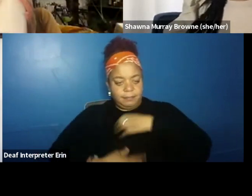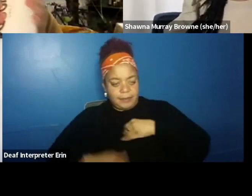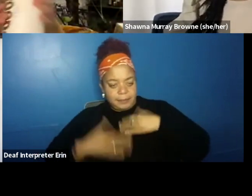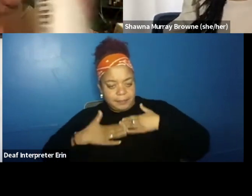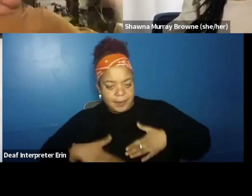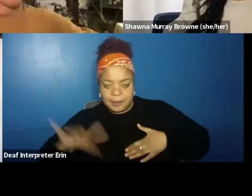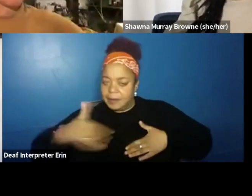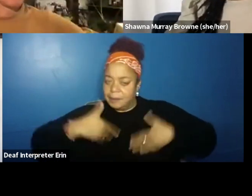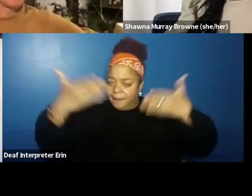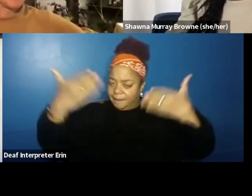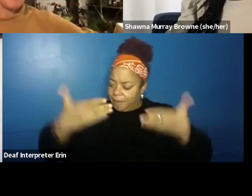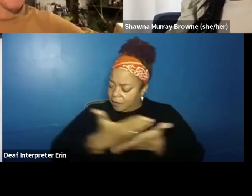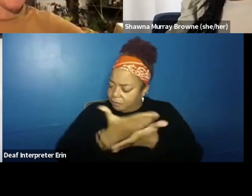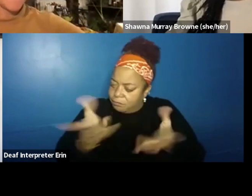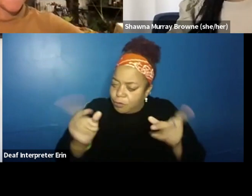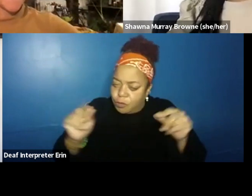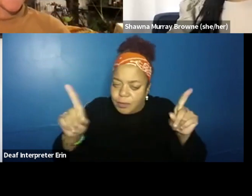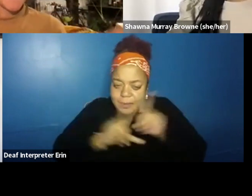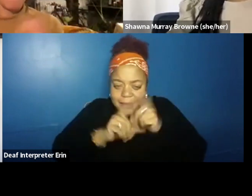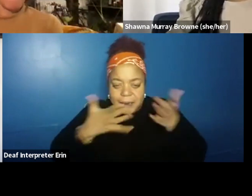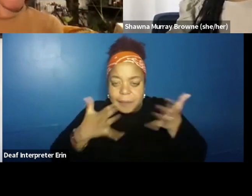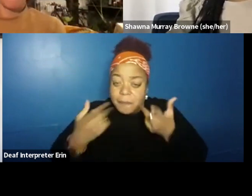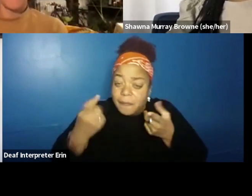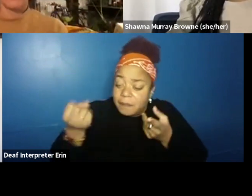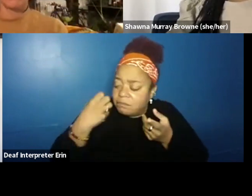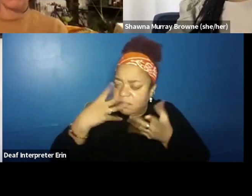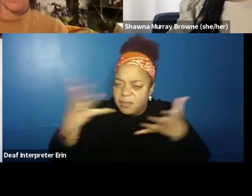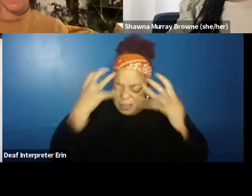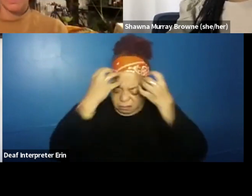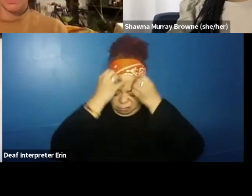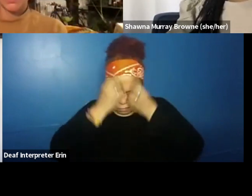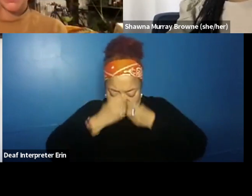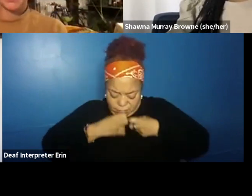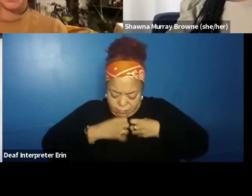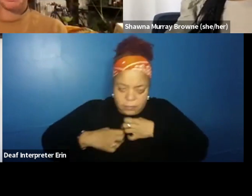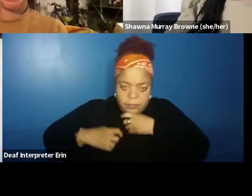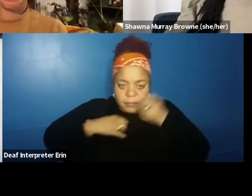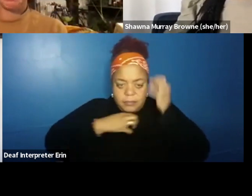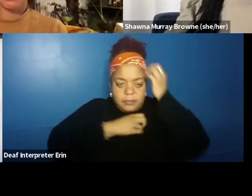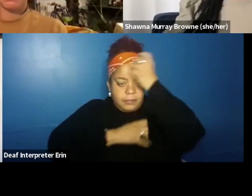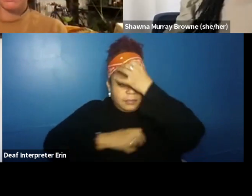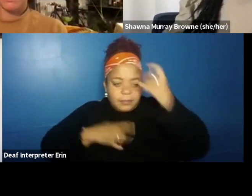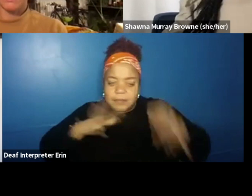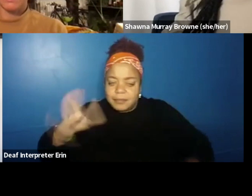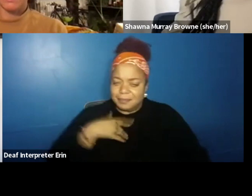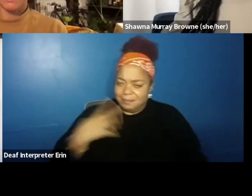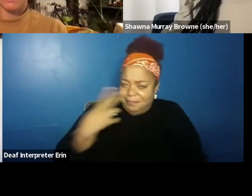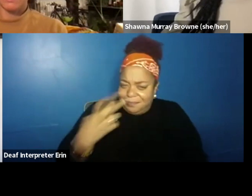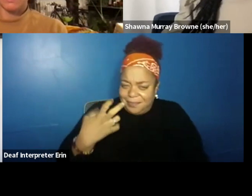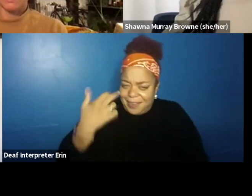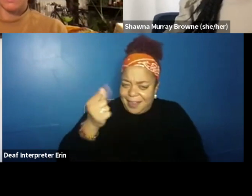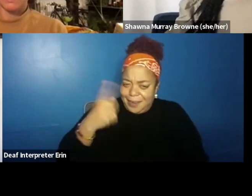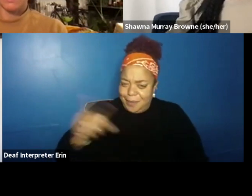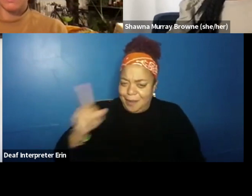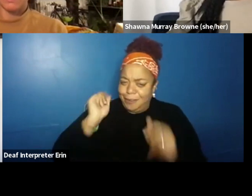I don't think you could have put it, anyone could have put it better, that ableism is a humanity heist,